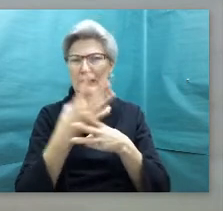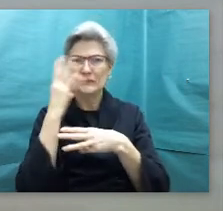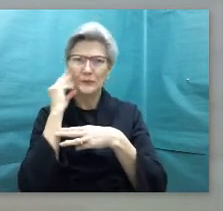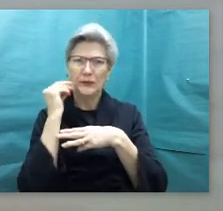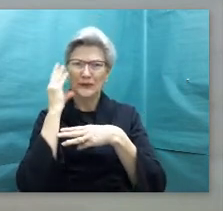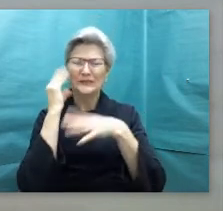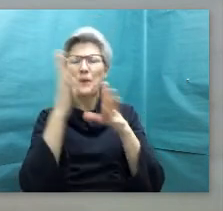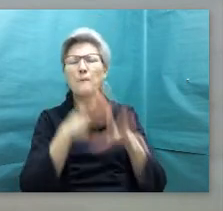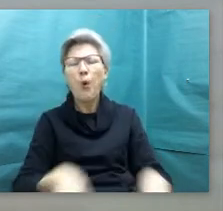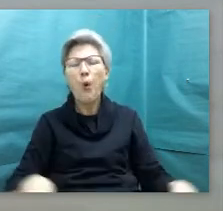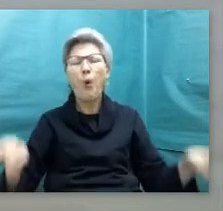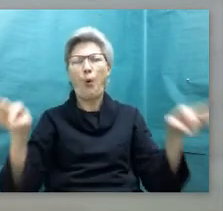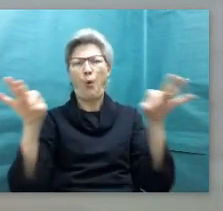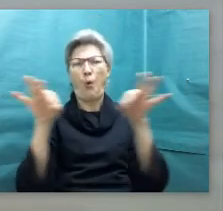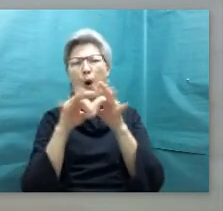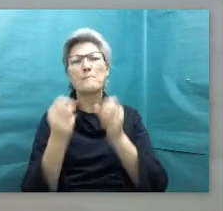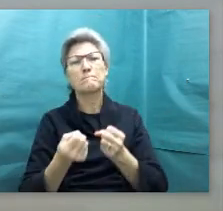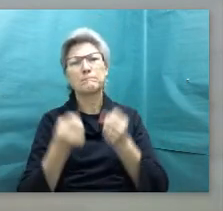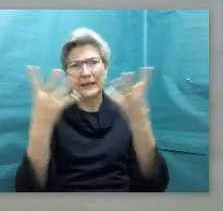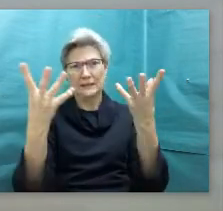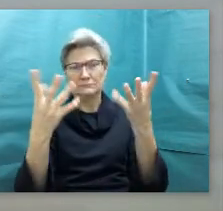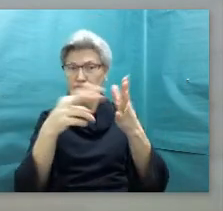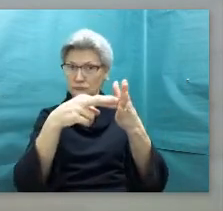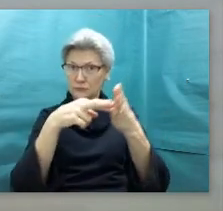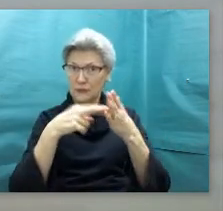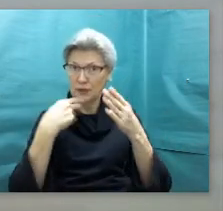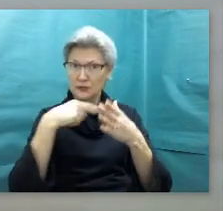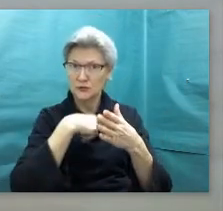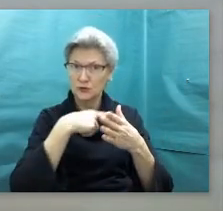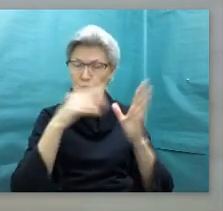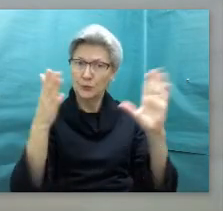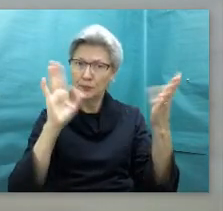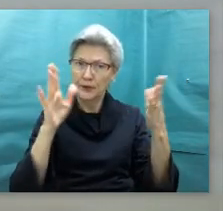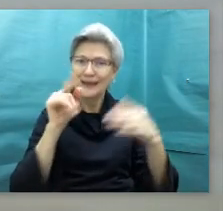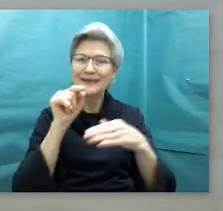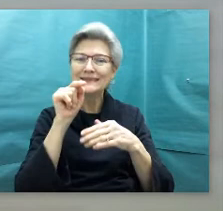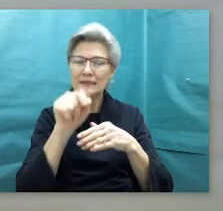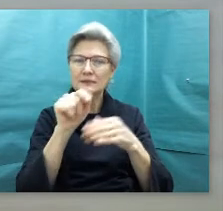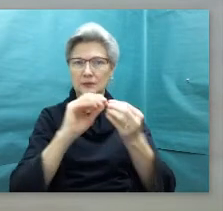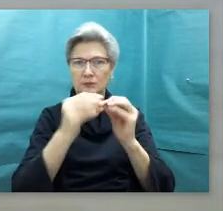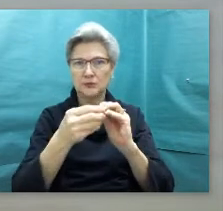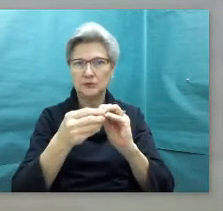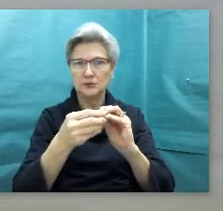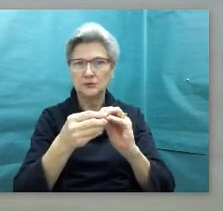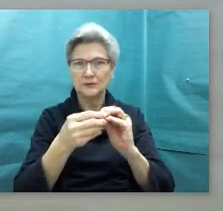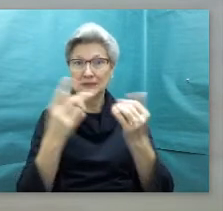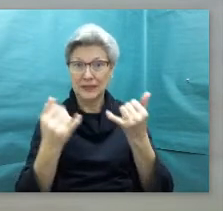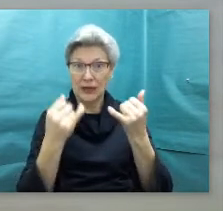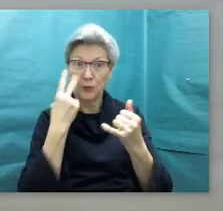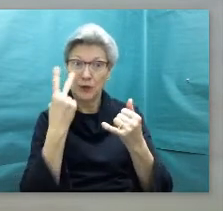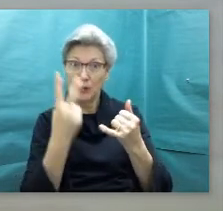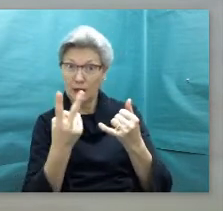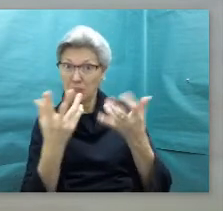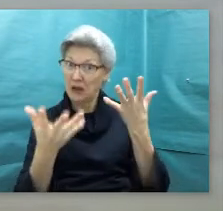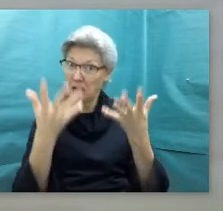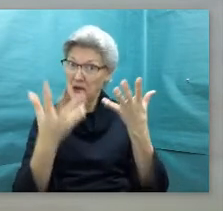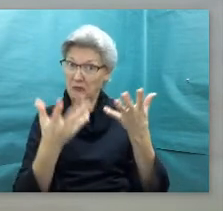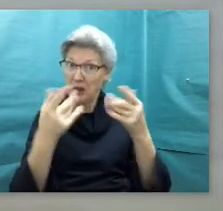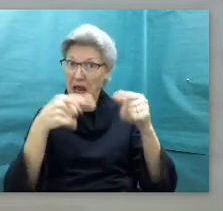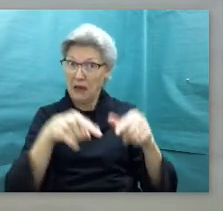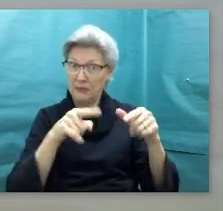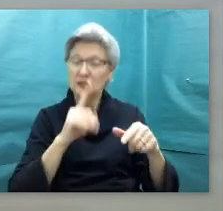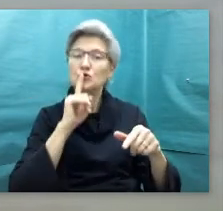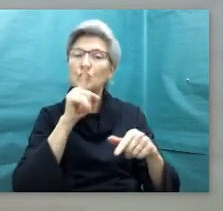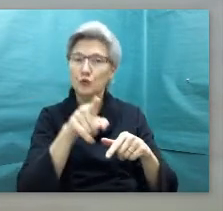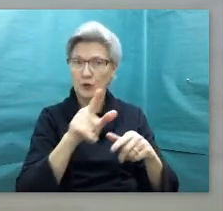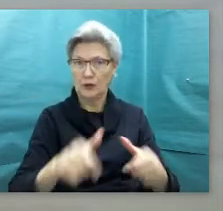that we have that require us to be able to compare decimals. And today we're going to take a look at what that might look like in